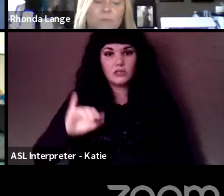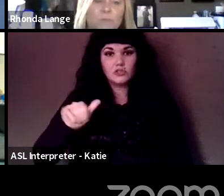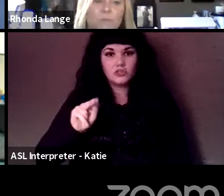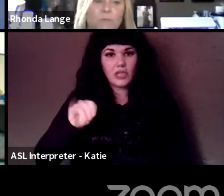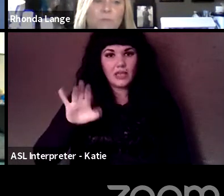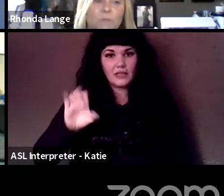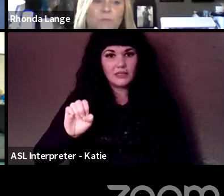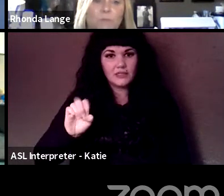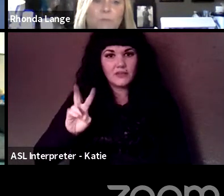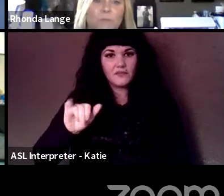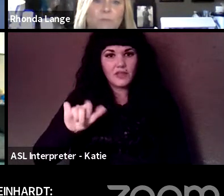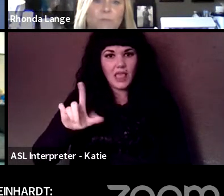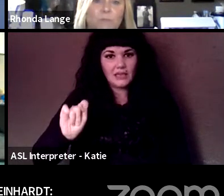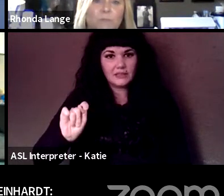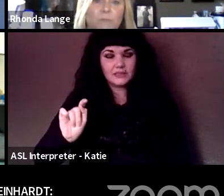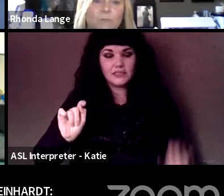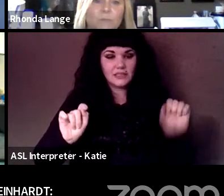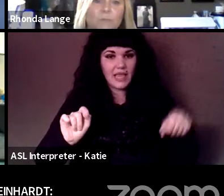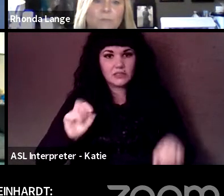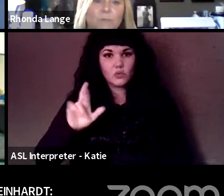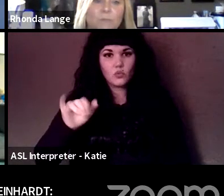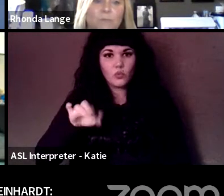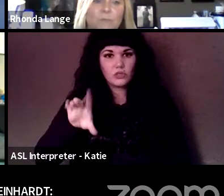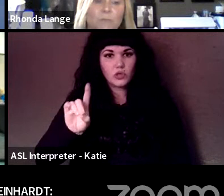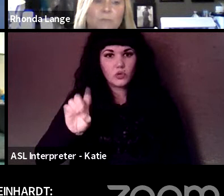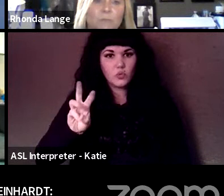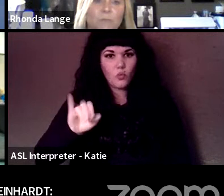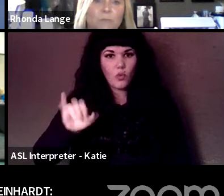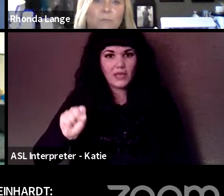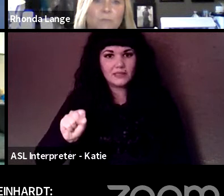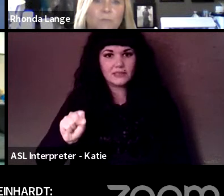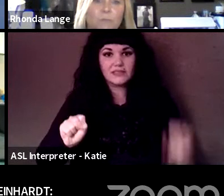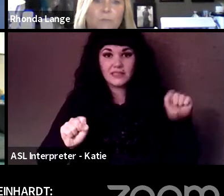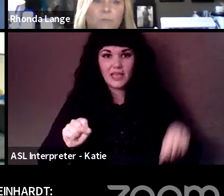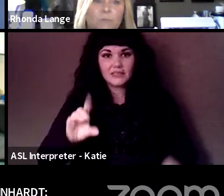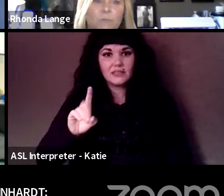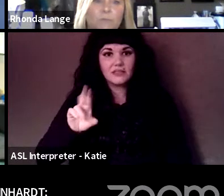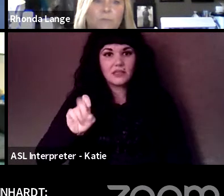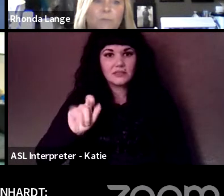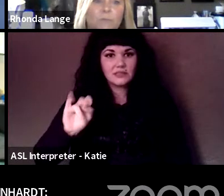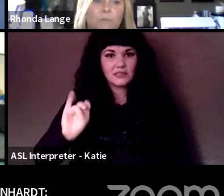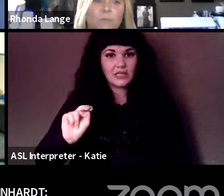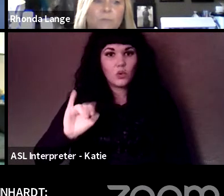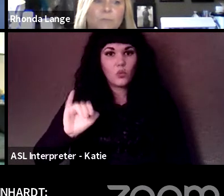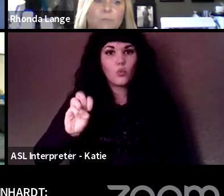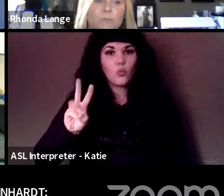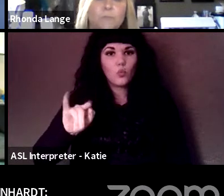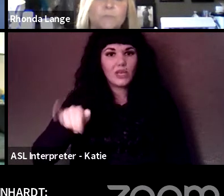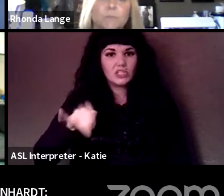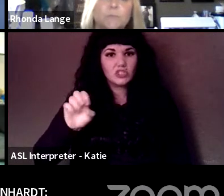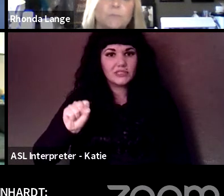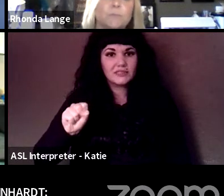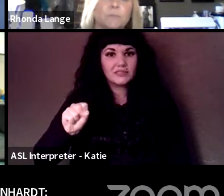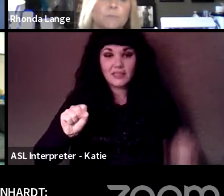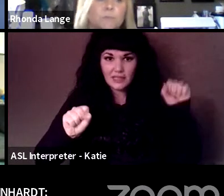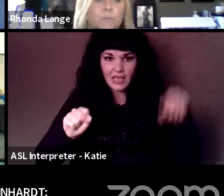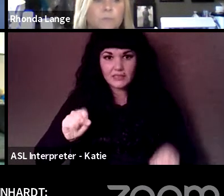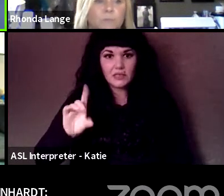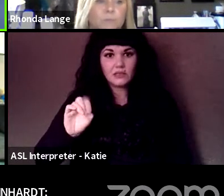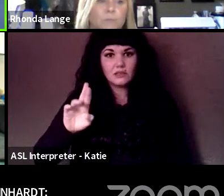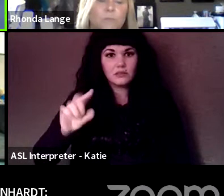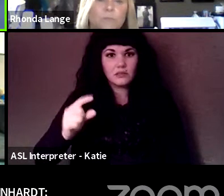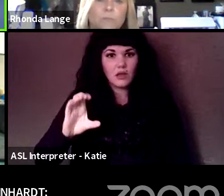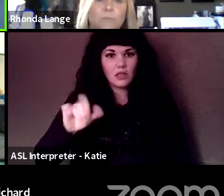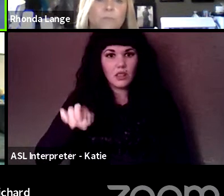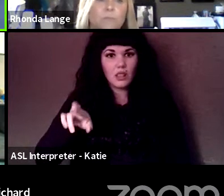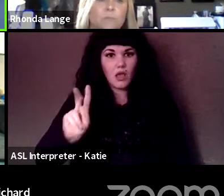Yes. Richard Weiss. Yes. Dustin Witches. Yes. Doug Clark.